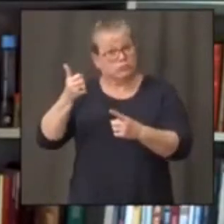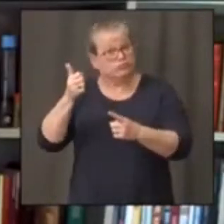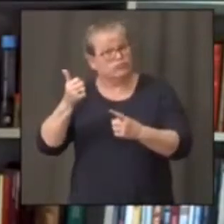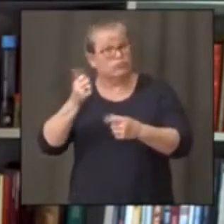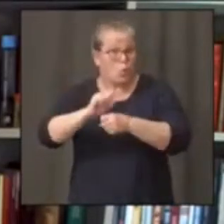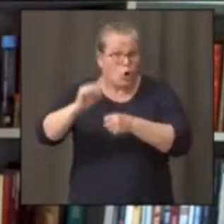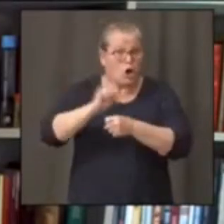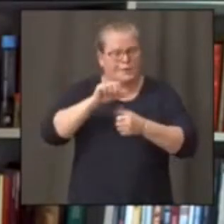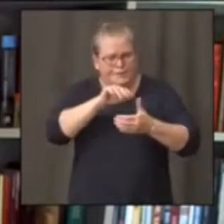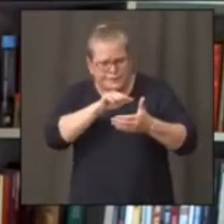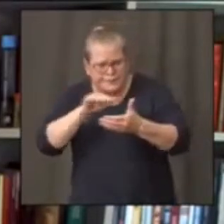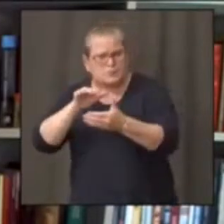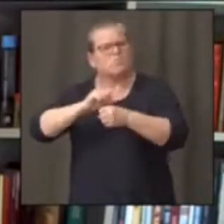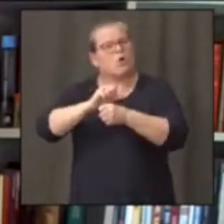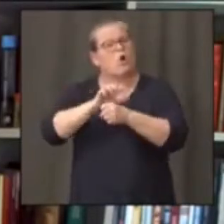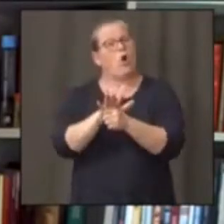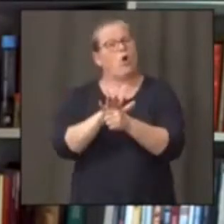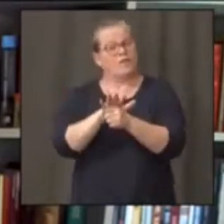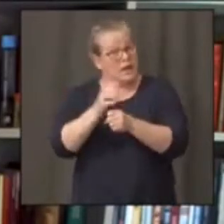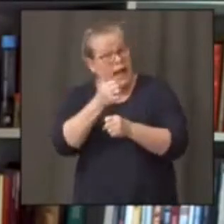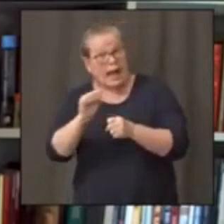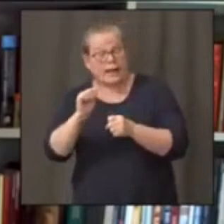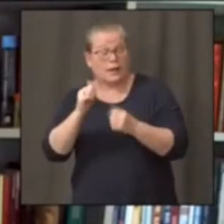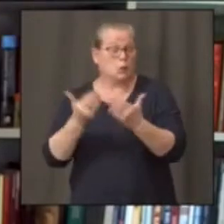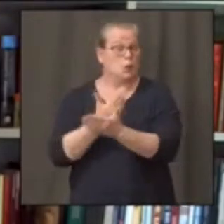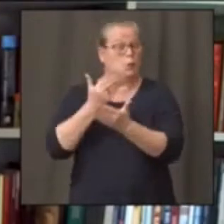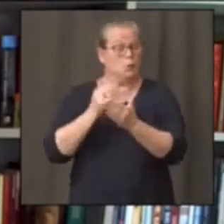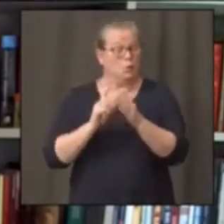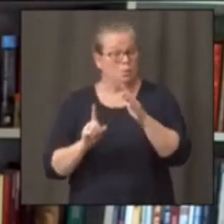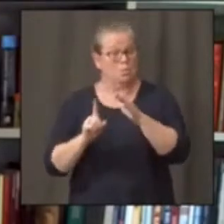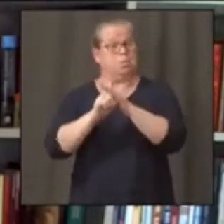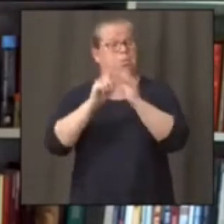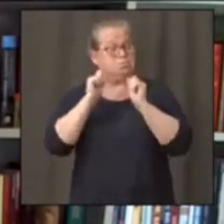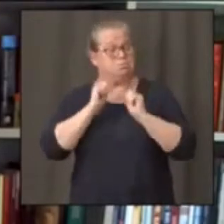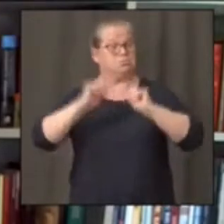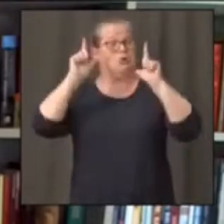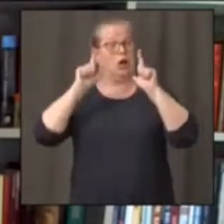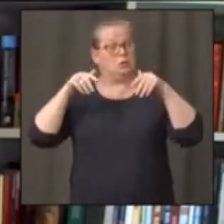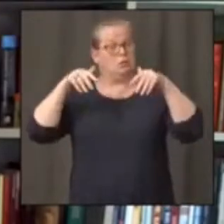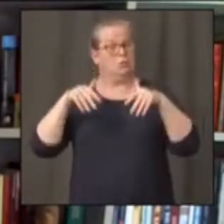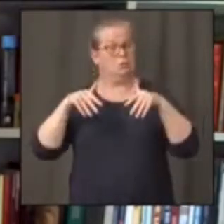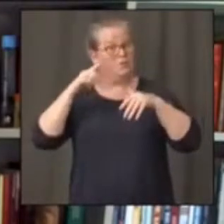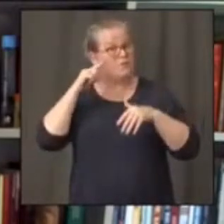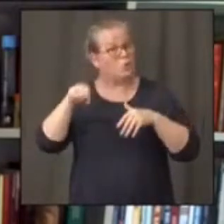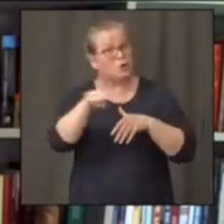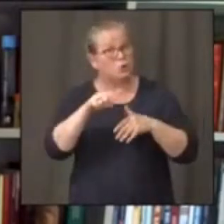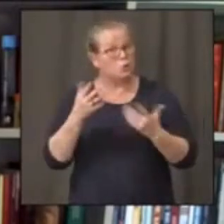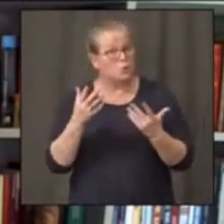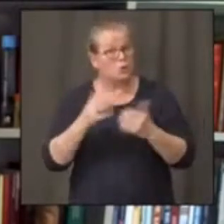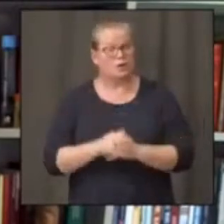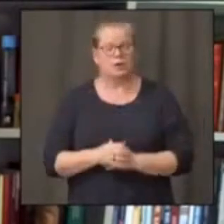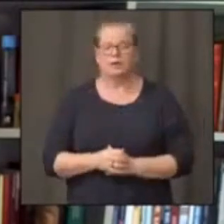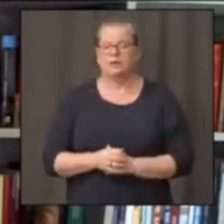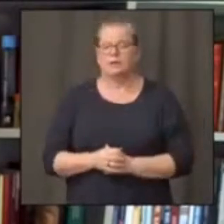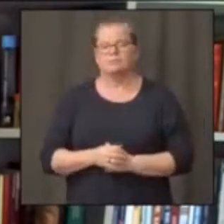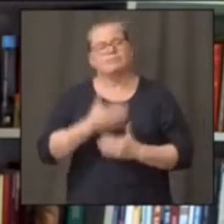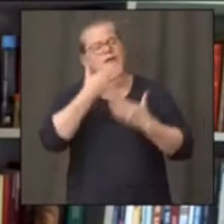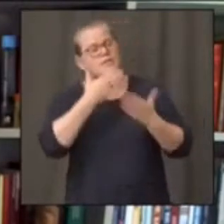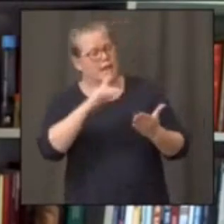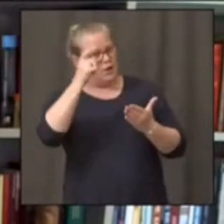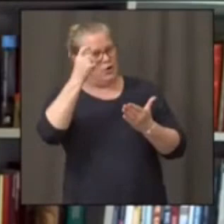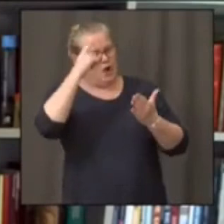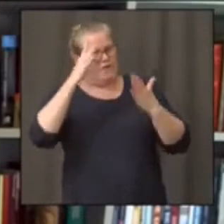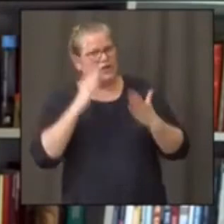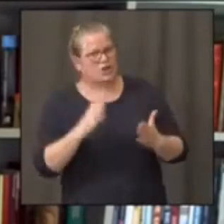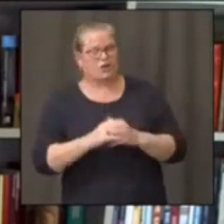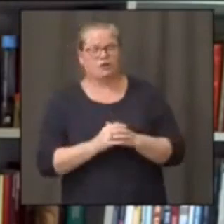think so. As we know from COVID, we're learning something always new, and we're always surprised each day and each week. I